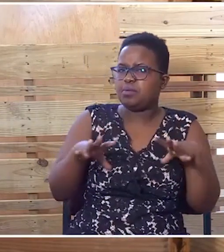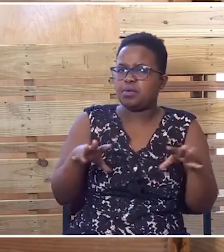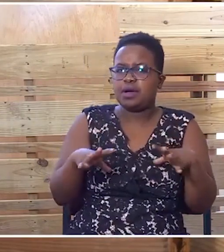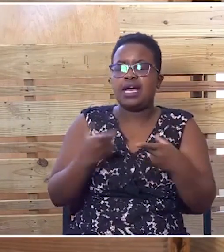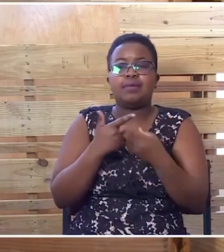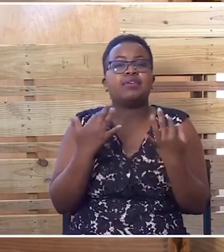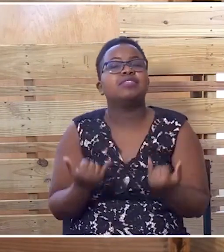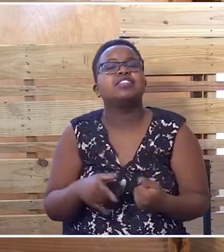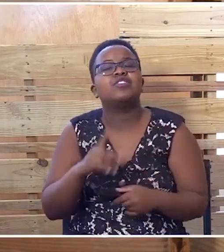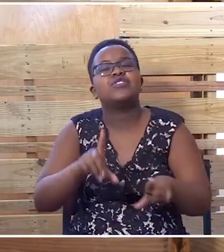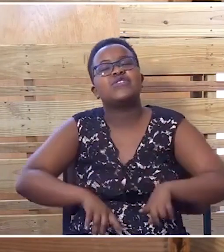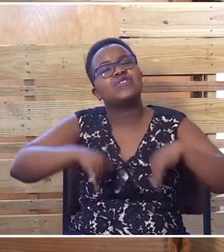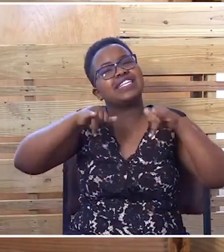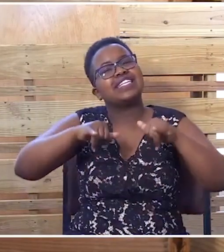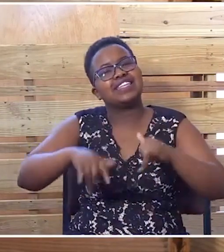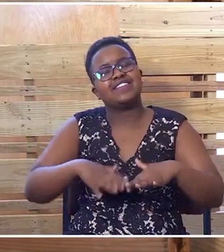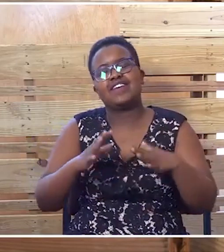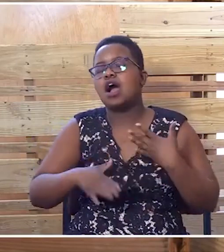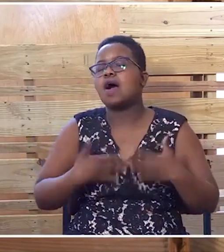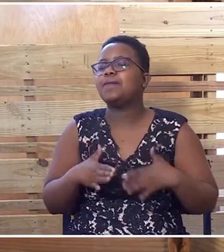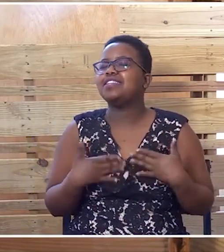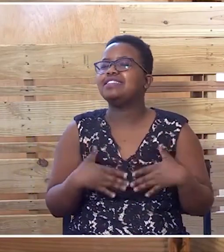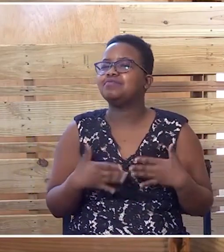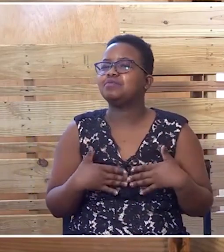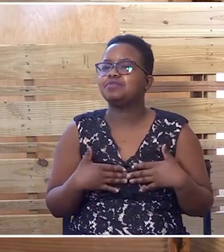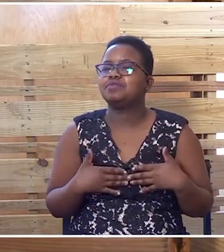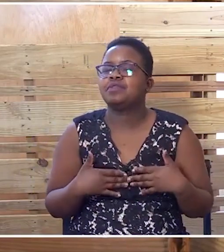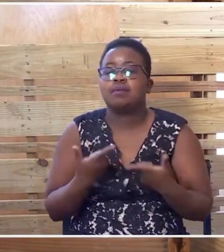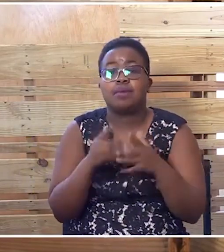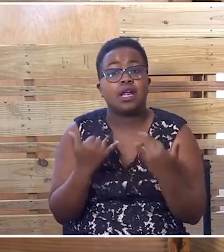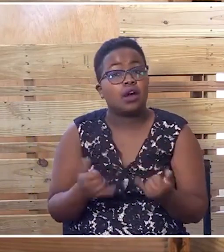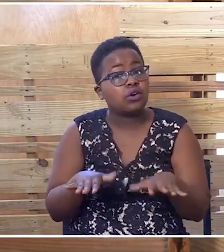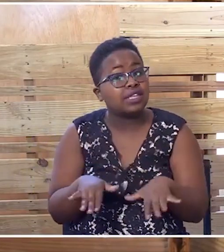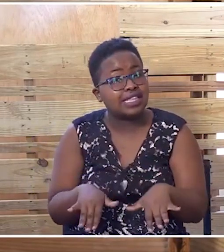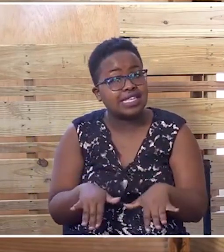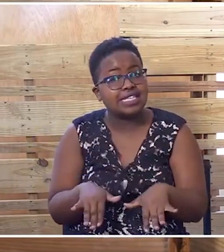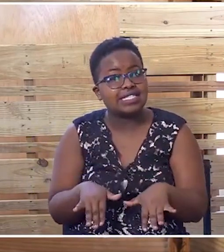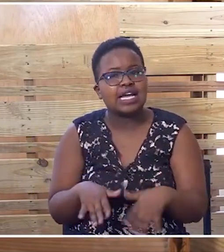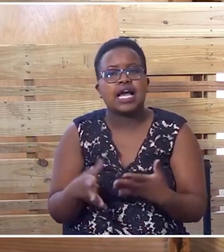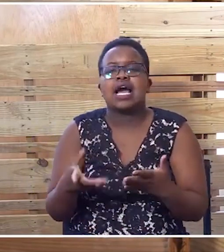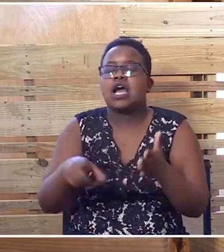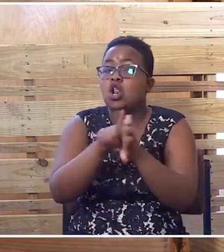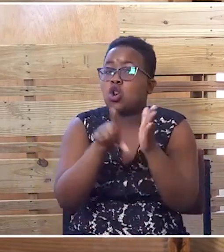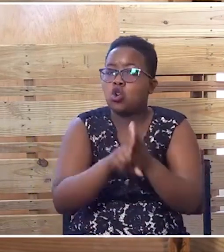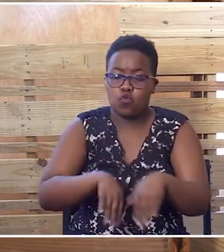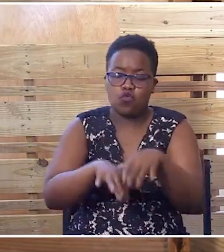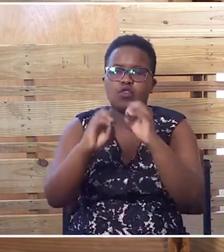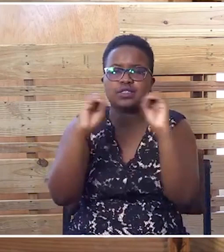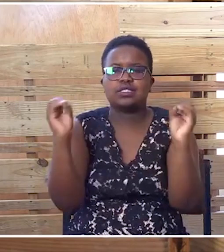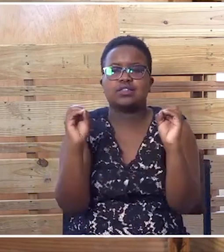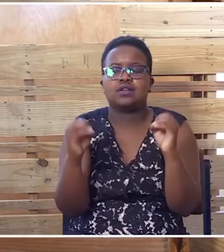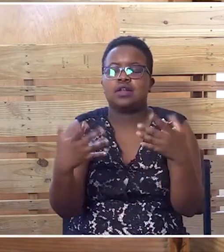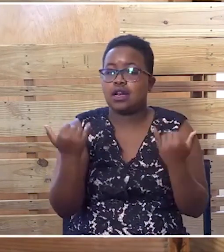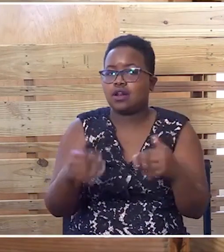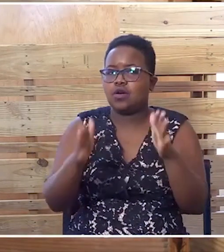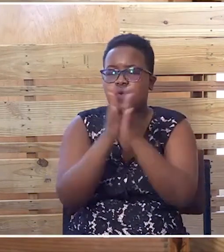you're living happily and well with others. But because these things are not happening, that's why we have a lot of trouble around us. And so my prayer